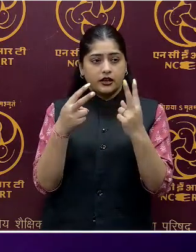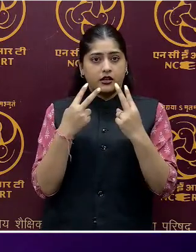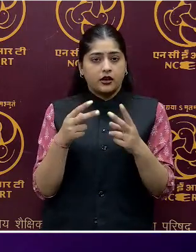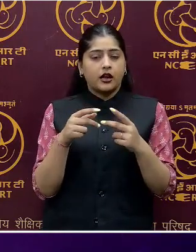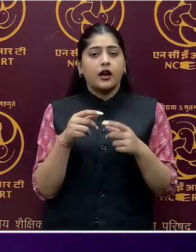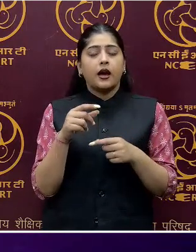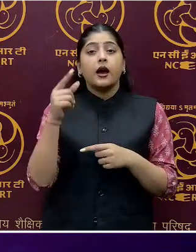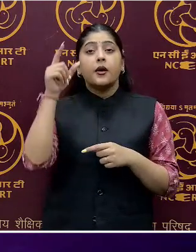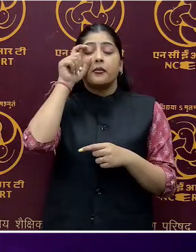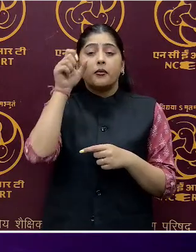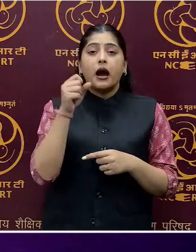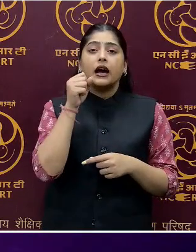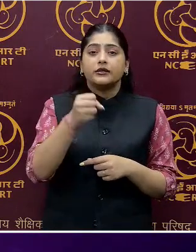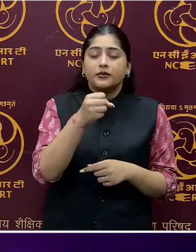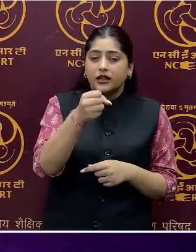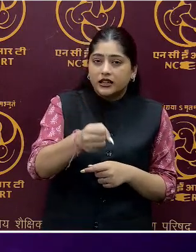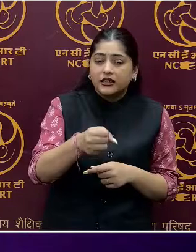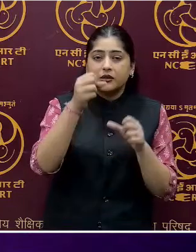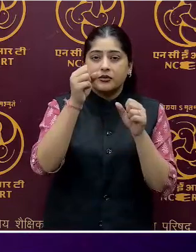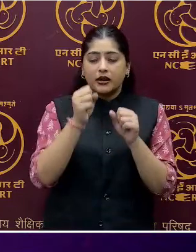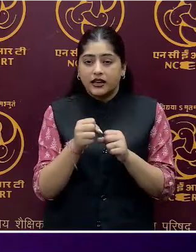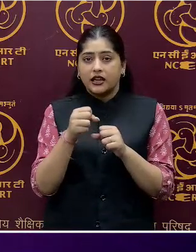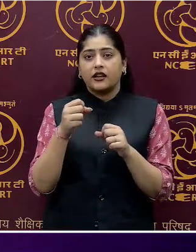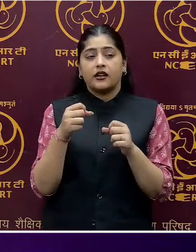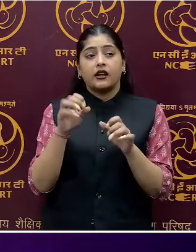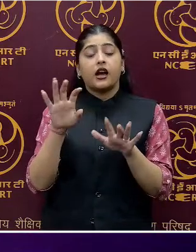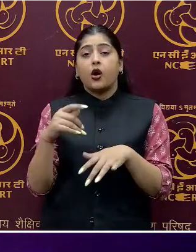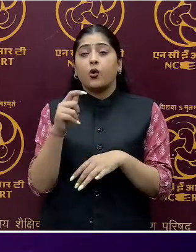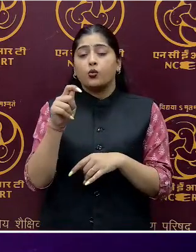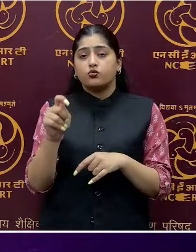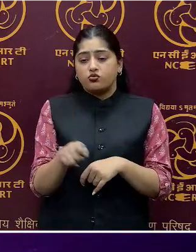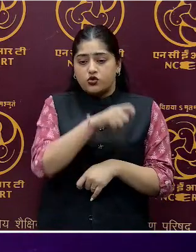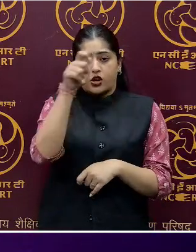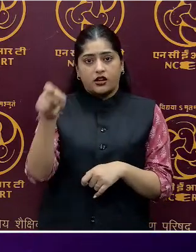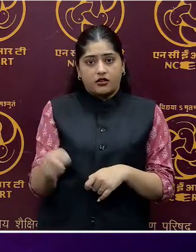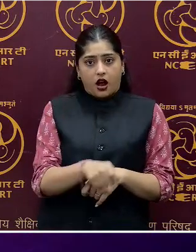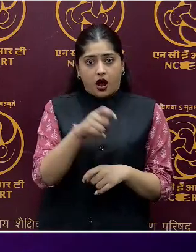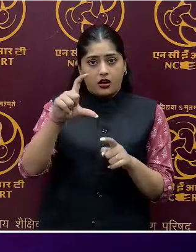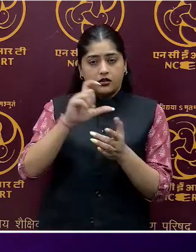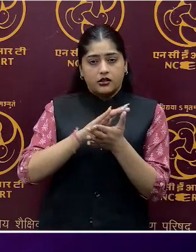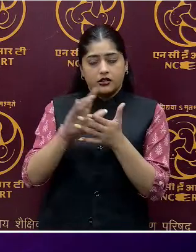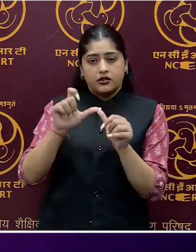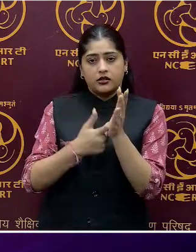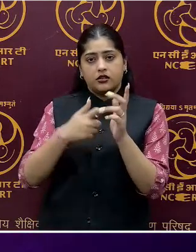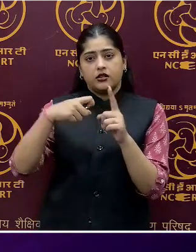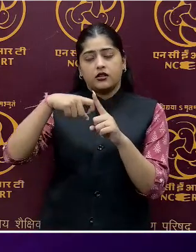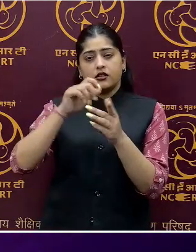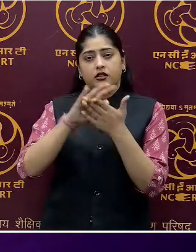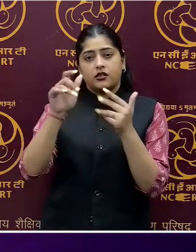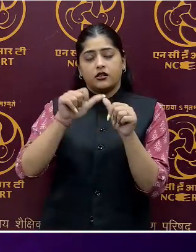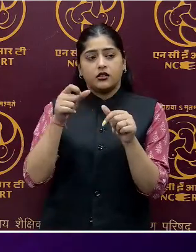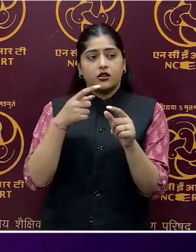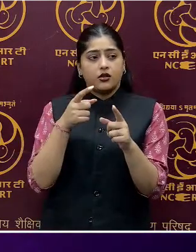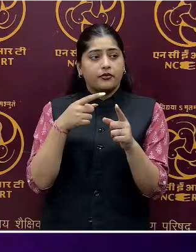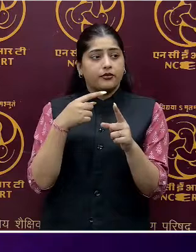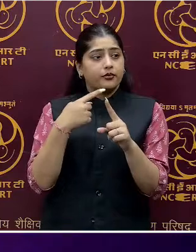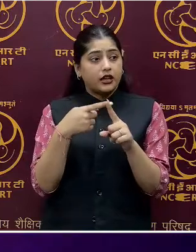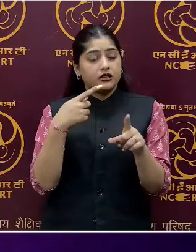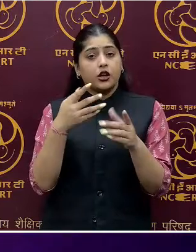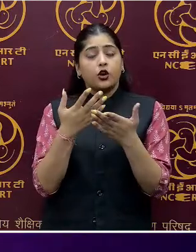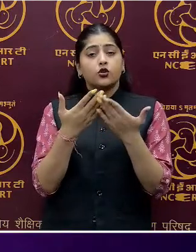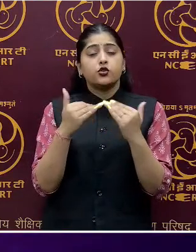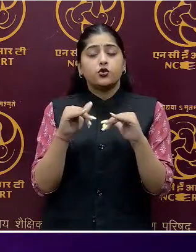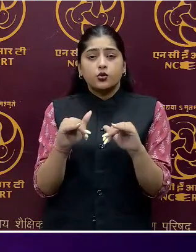Gandhi sitting with a kind of a charkha. So now there's a discussion among the students in the class. There's a scene in the